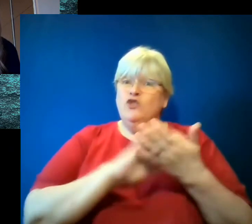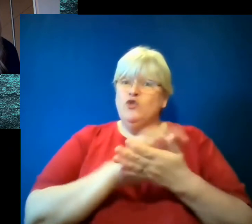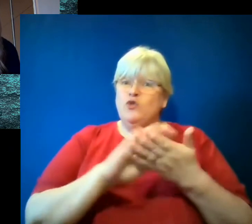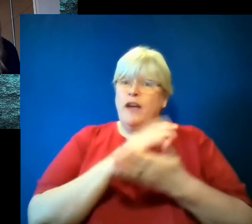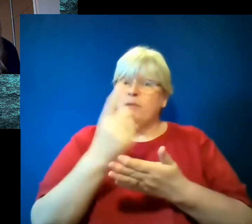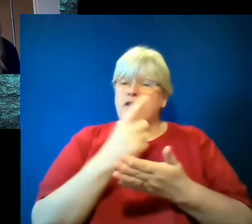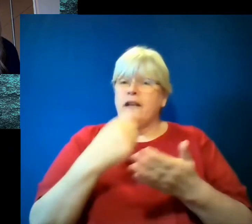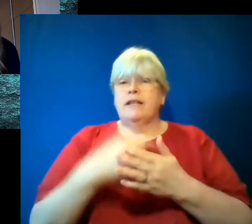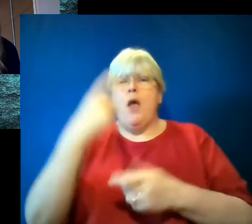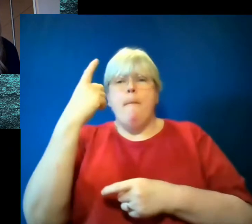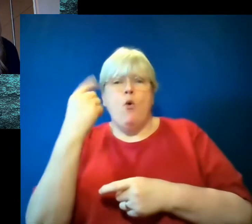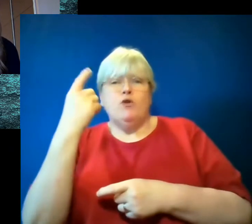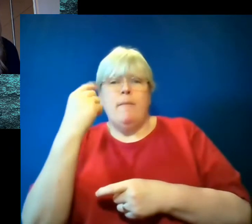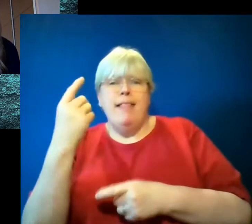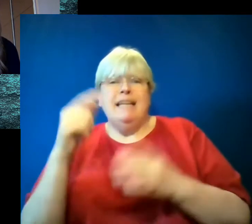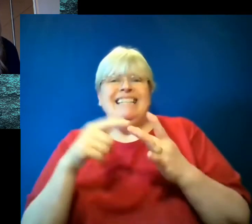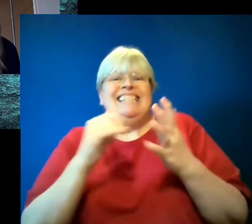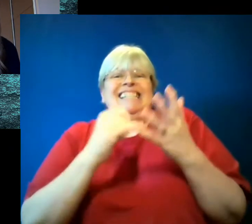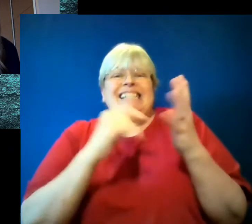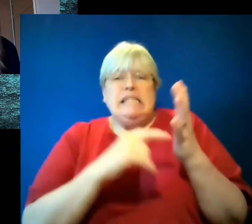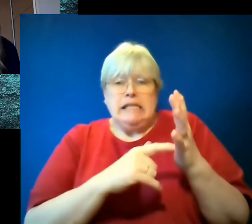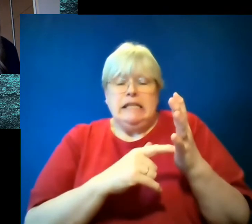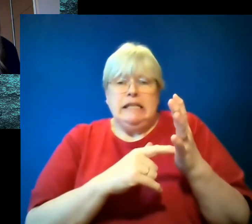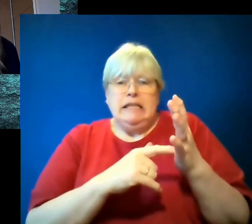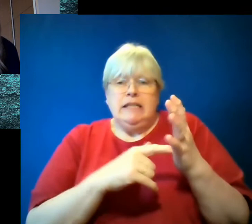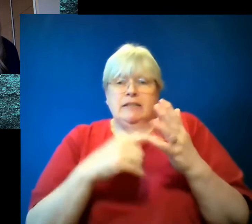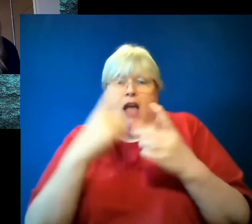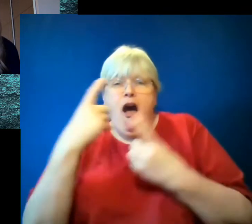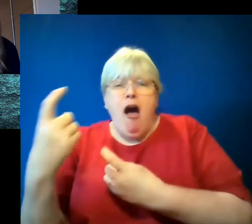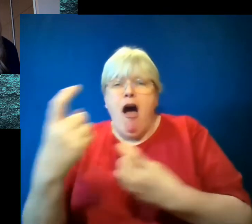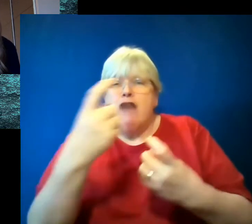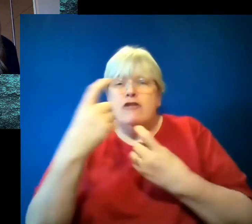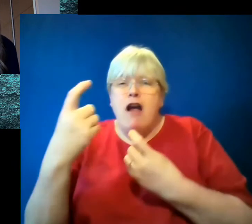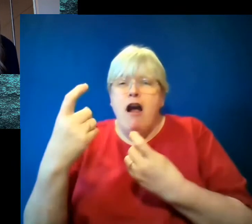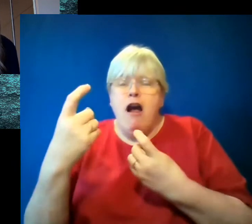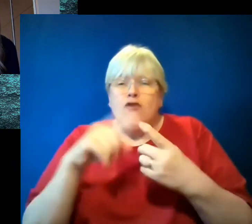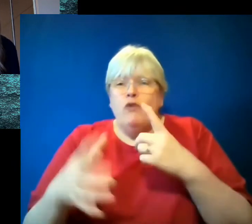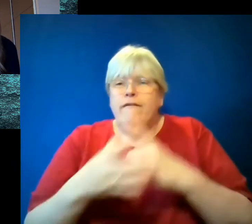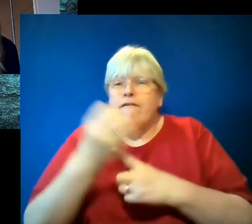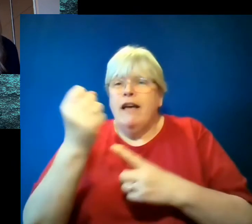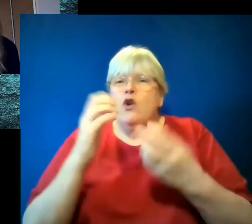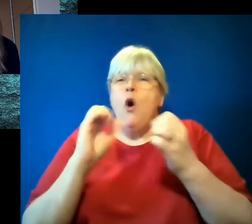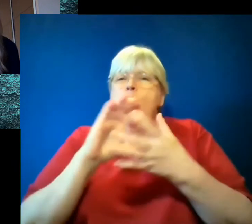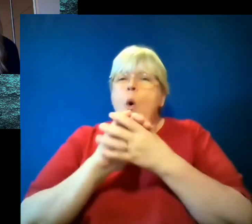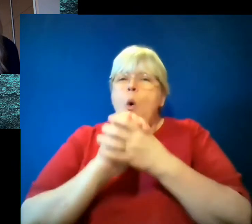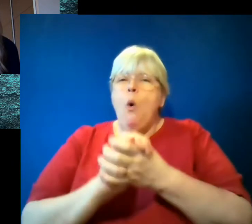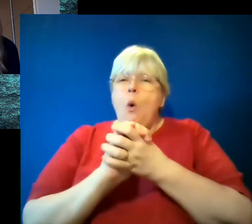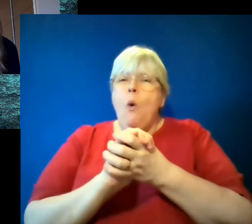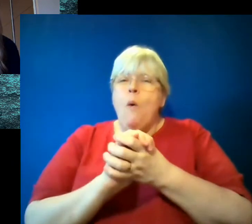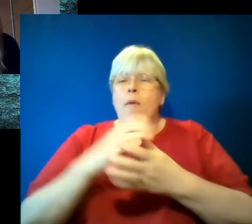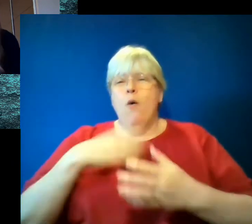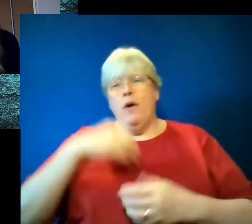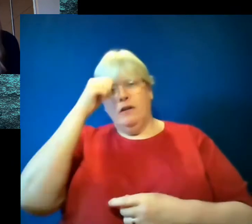possibilitist and a hunter of hope. And I really want to know more about exactly what